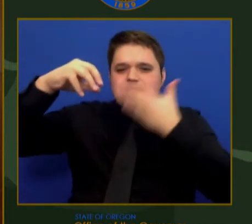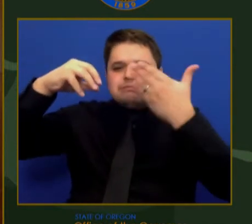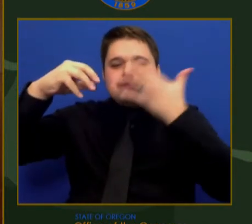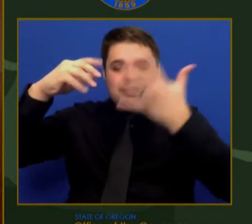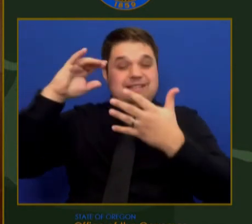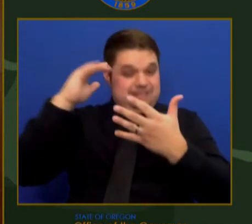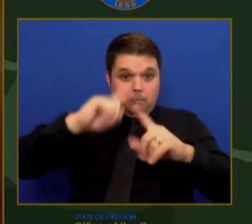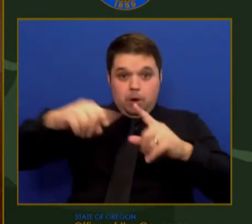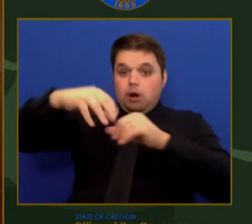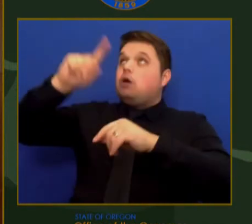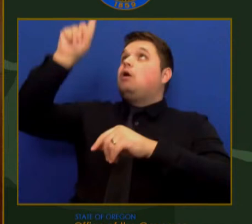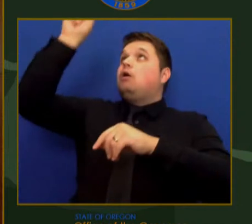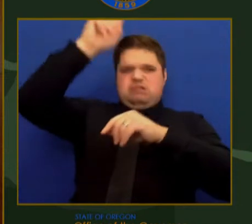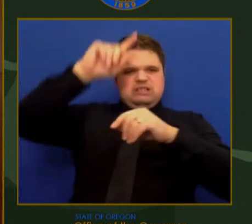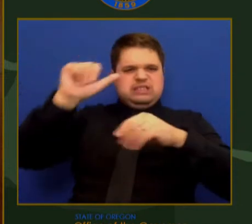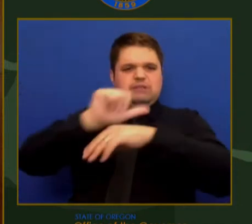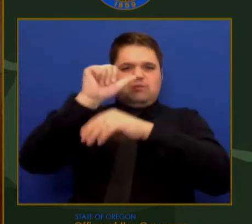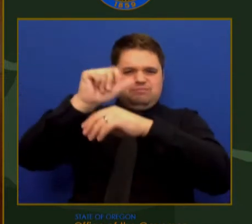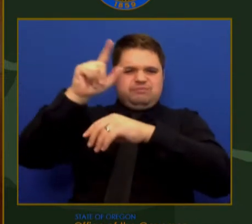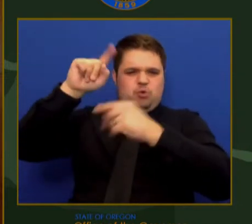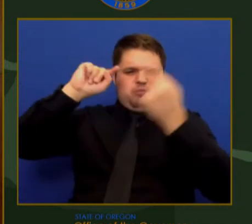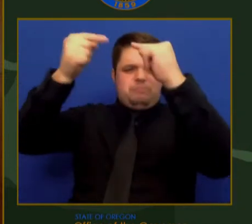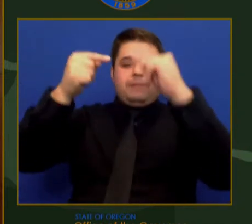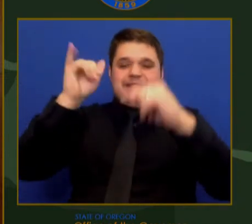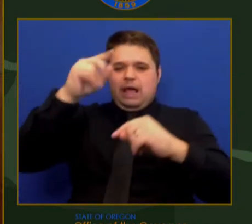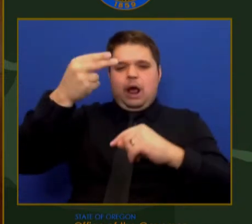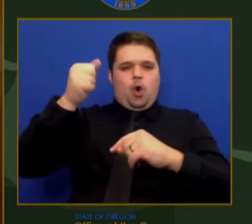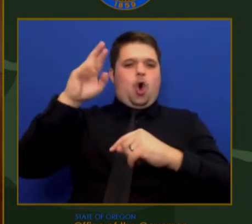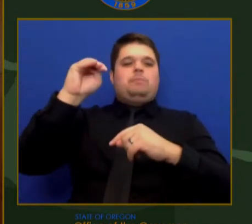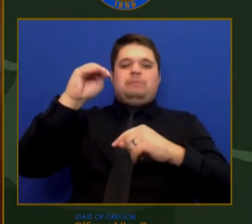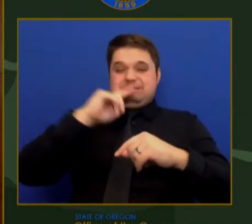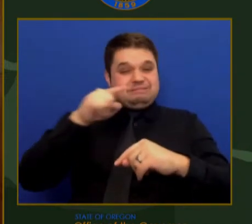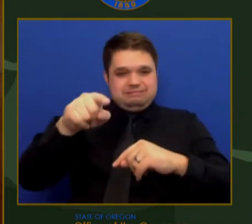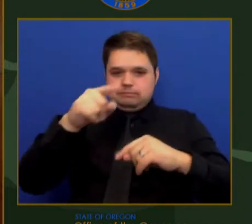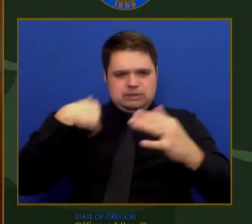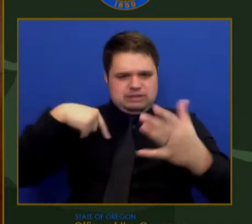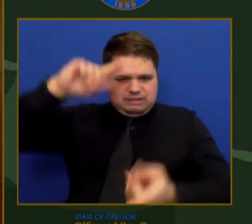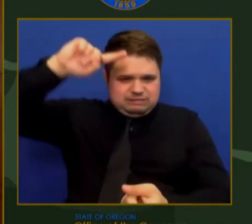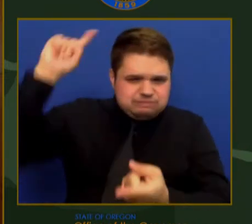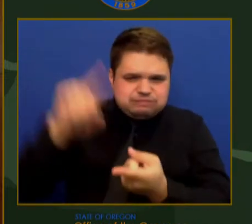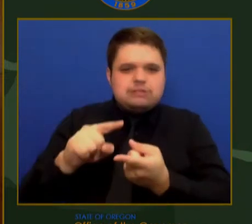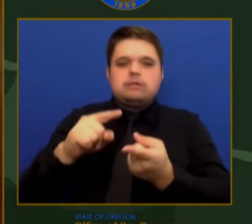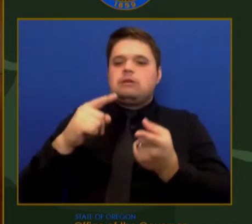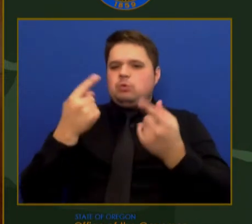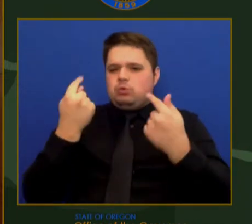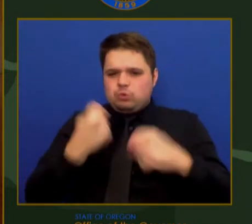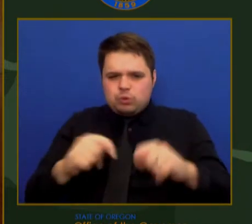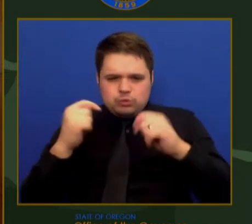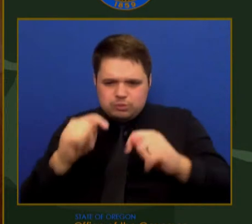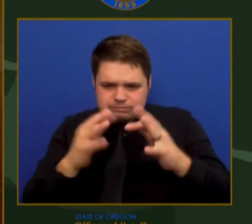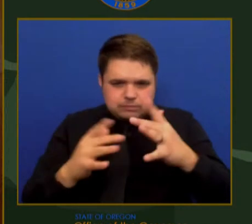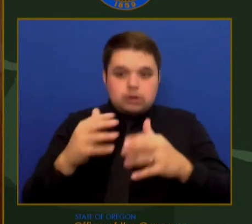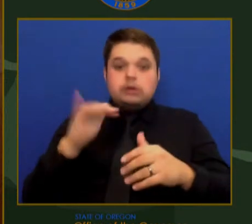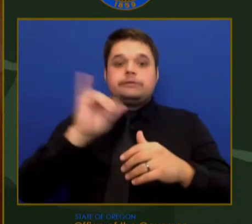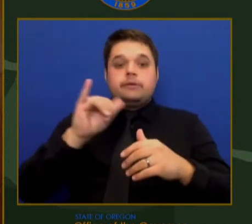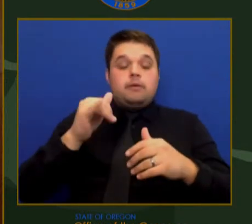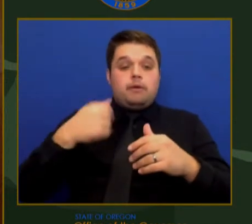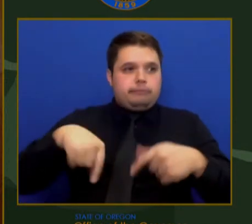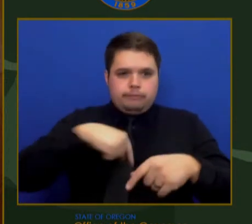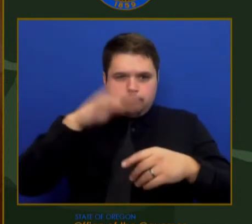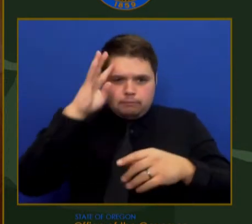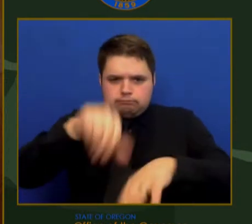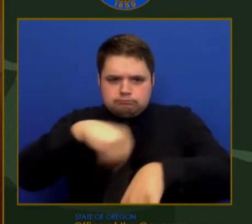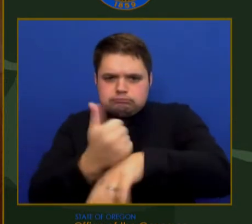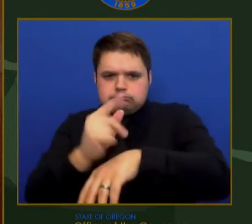sources. And we've expanded rebates and access for electric vehicles and infrastructure. But what I'm